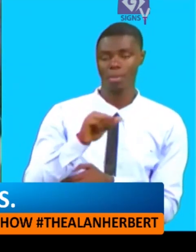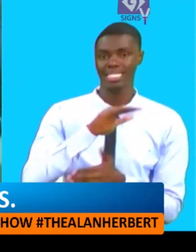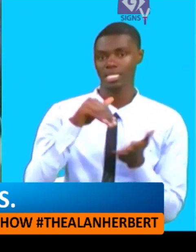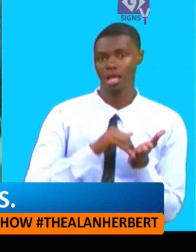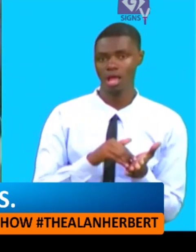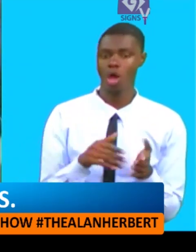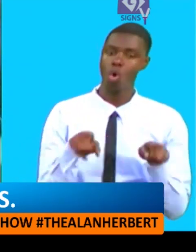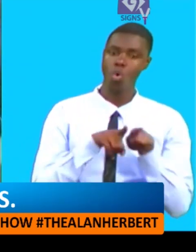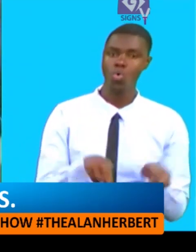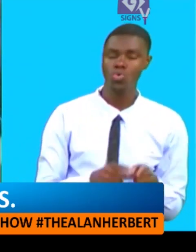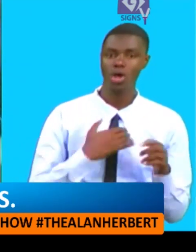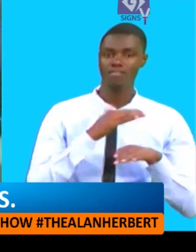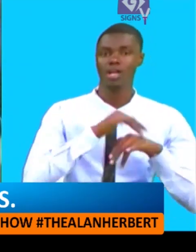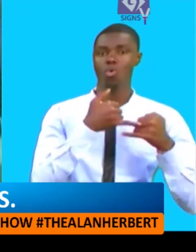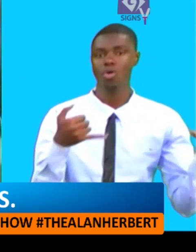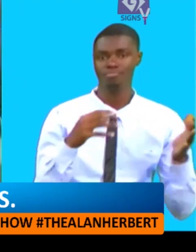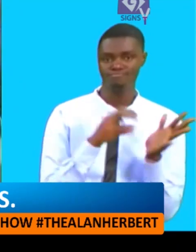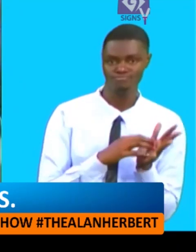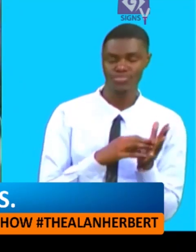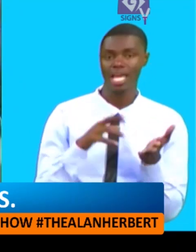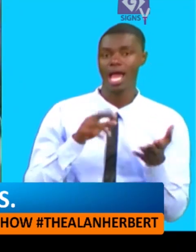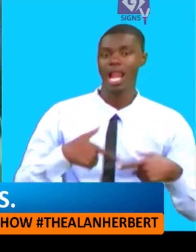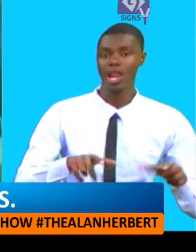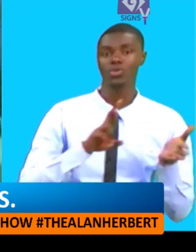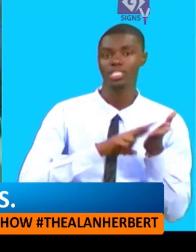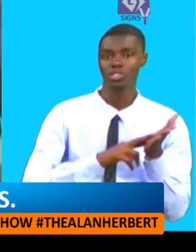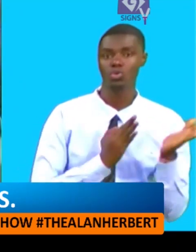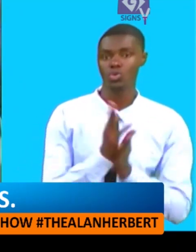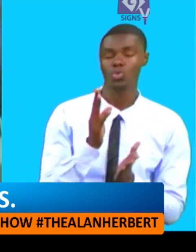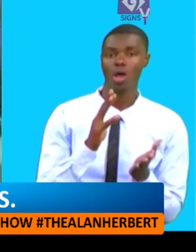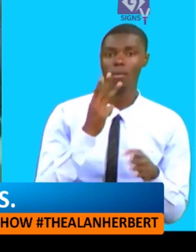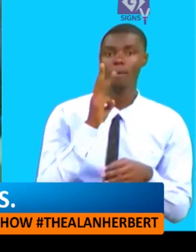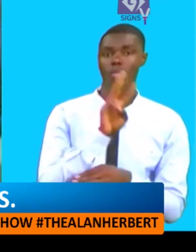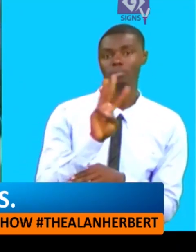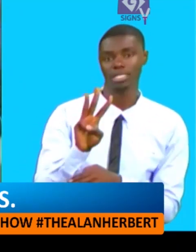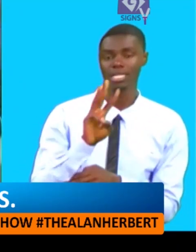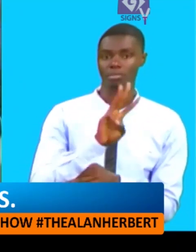have an online portal that allows registration through our website. That Yeah. is